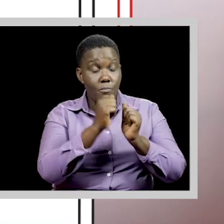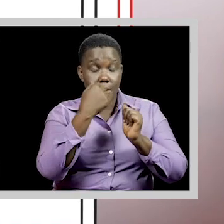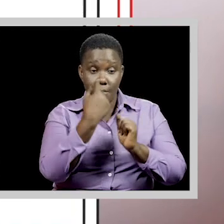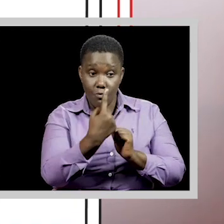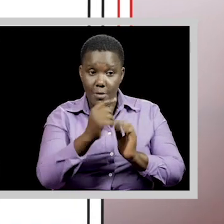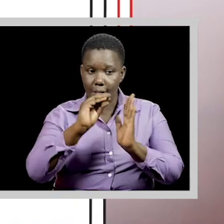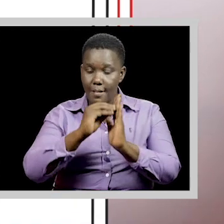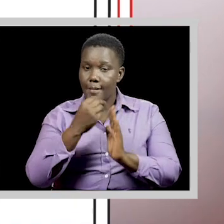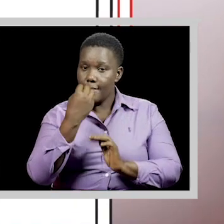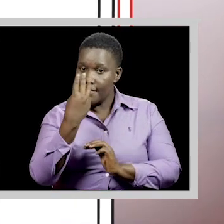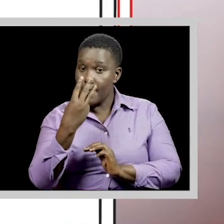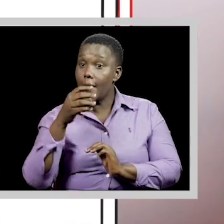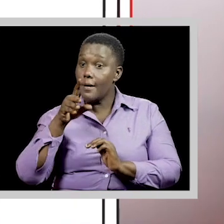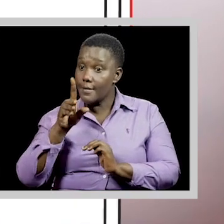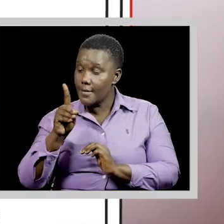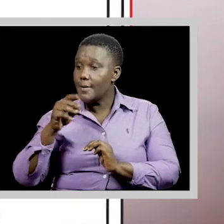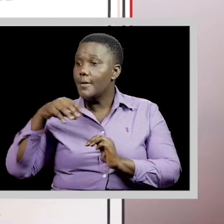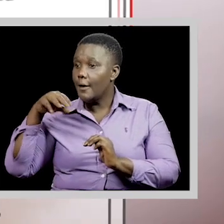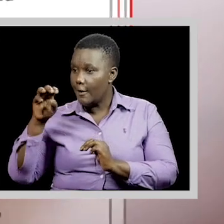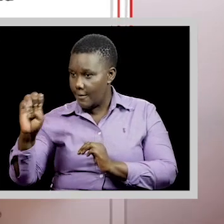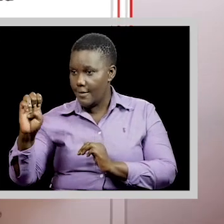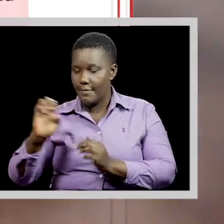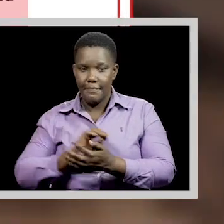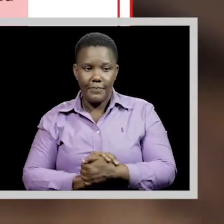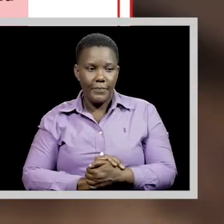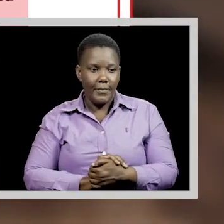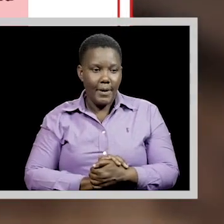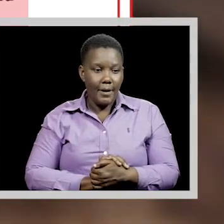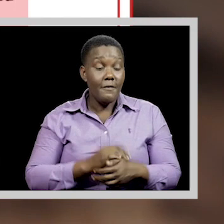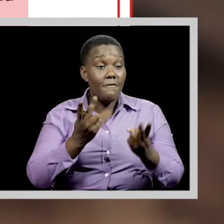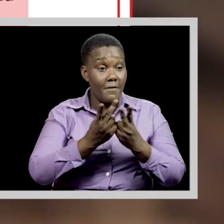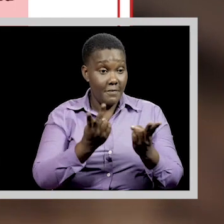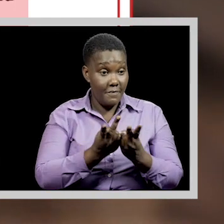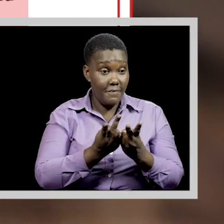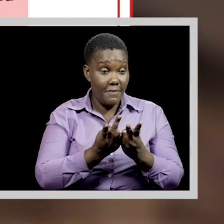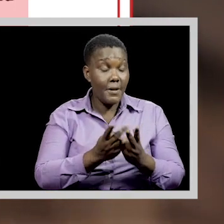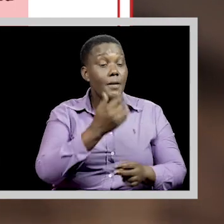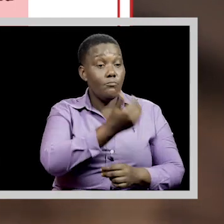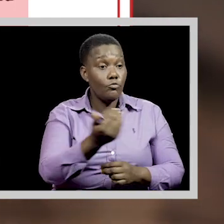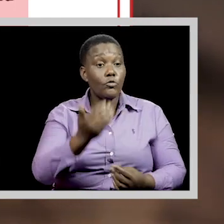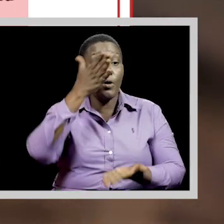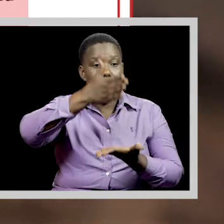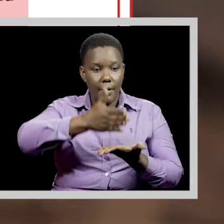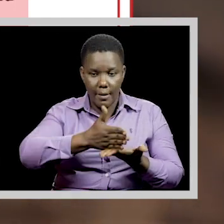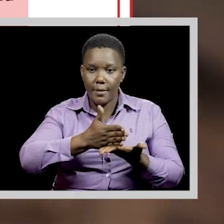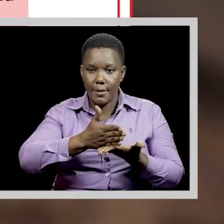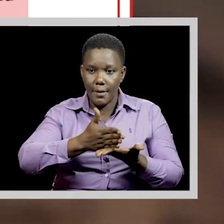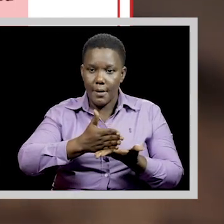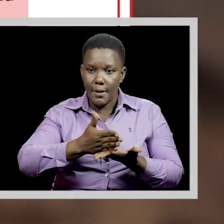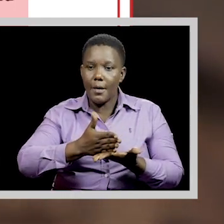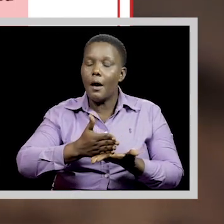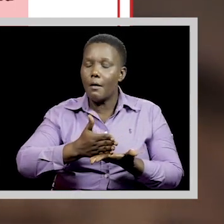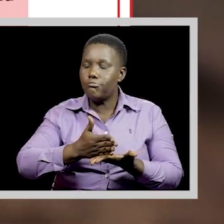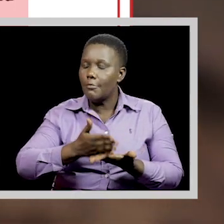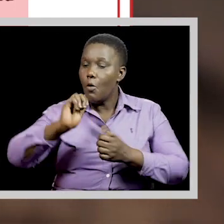3D and E of the Juvenile Court Rules. Another condition, the child shall have a right to legal representation